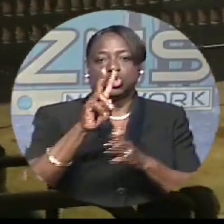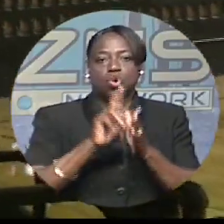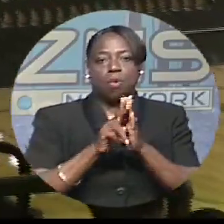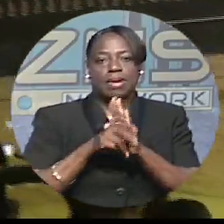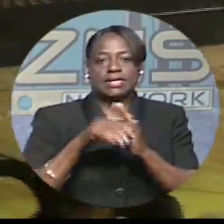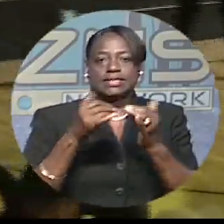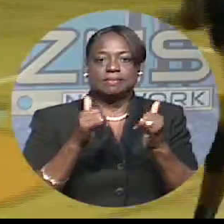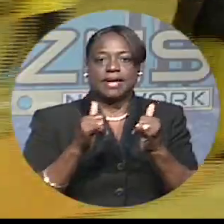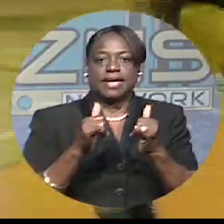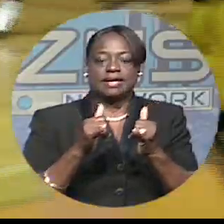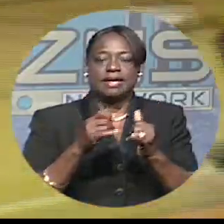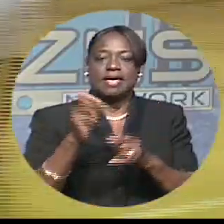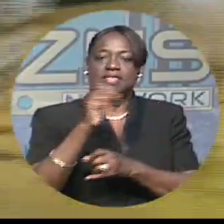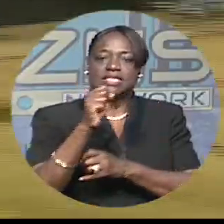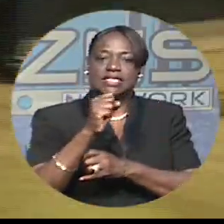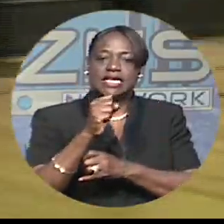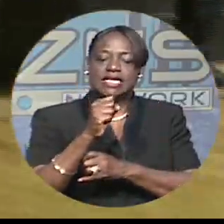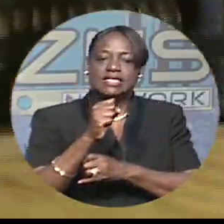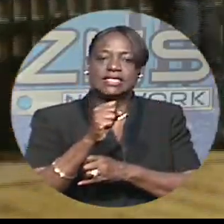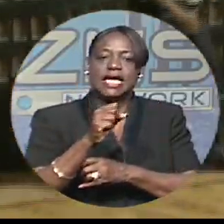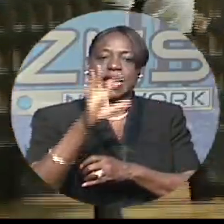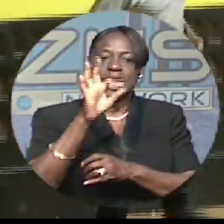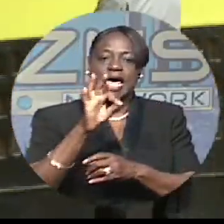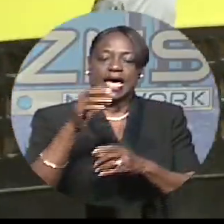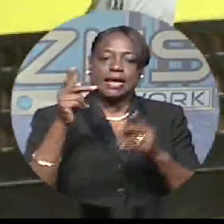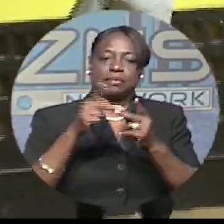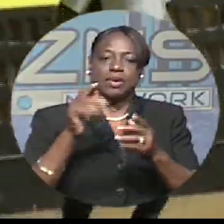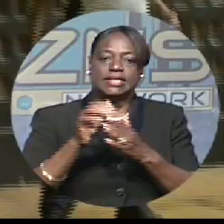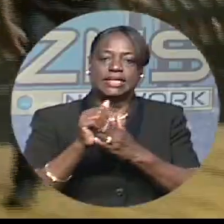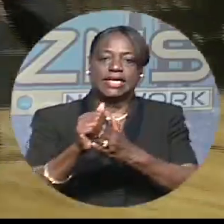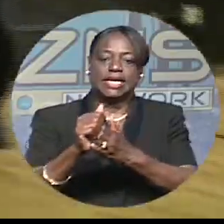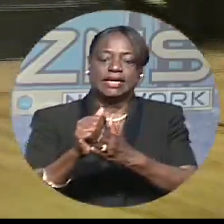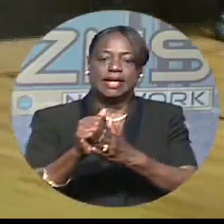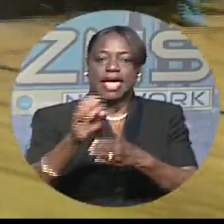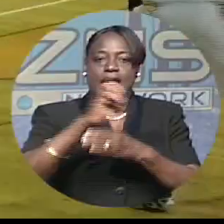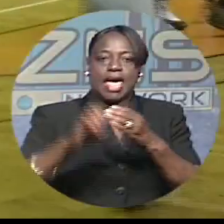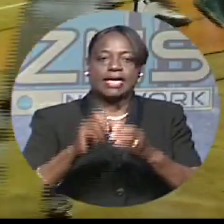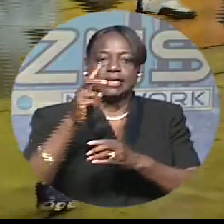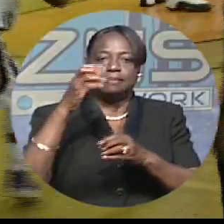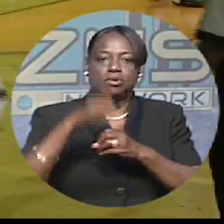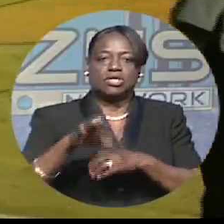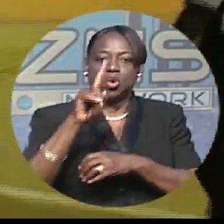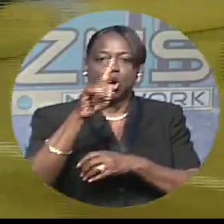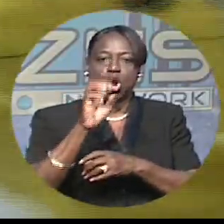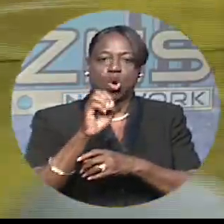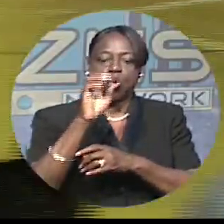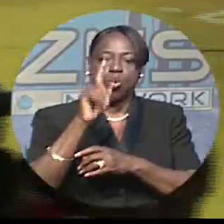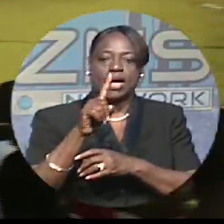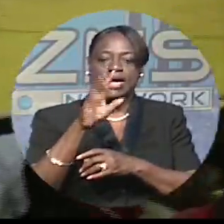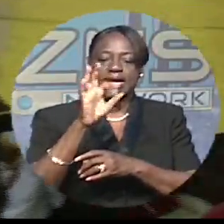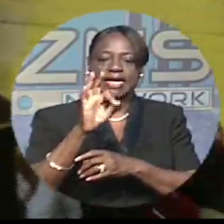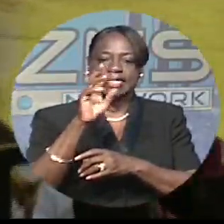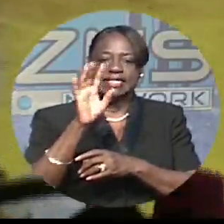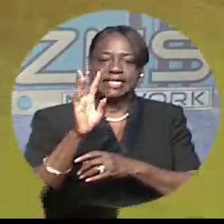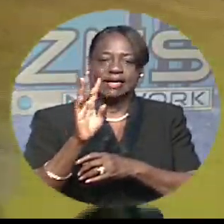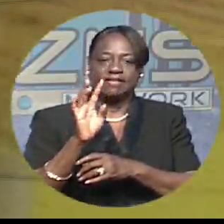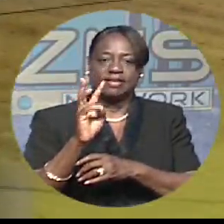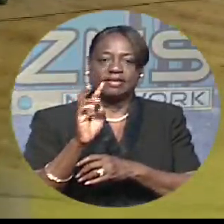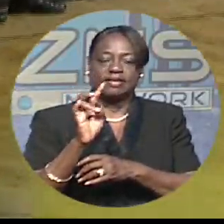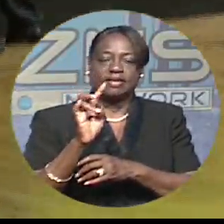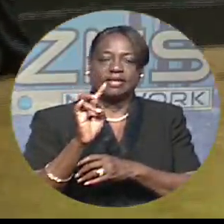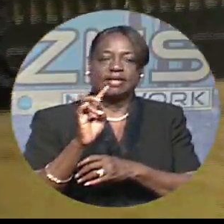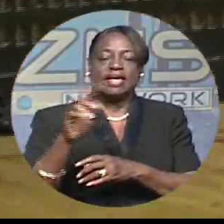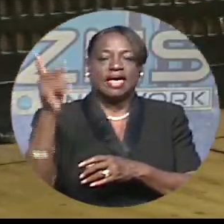game, the Stingers would blow a 9-point lead and end up on the losing end of a 101-97 scoreline. Kenneth Pratt had a